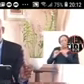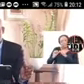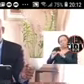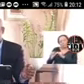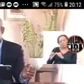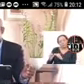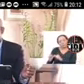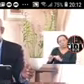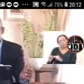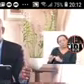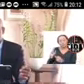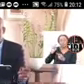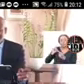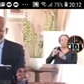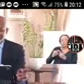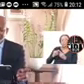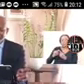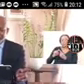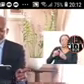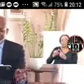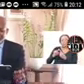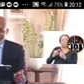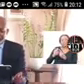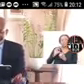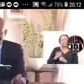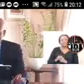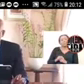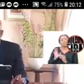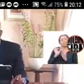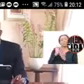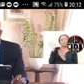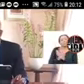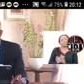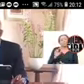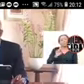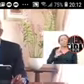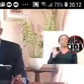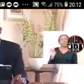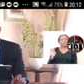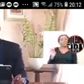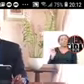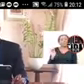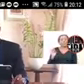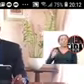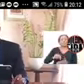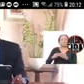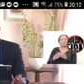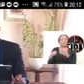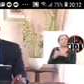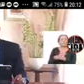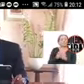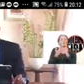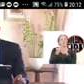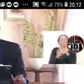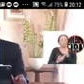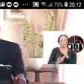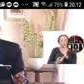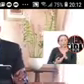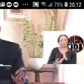the last day of February, the 28th of February at midnight. Now, let me begin by saying